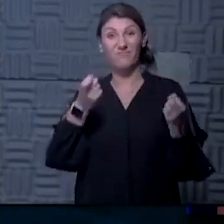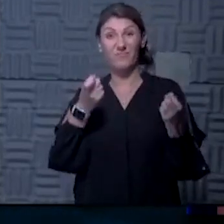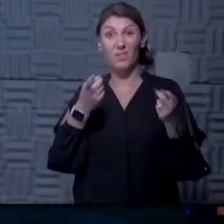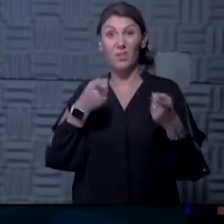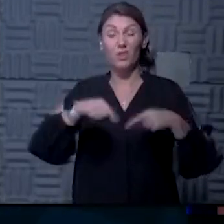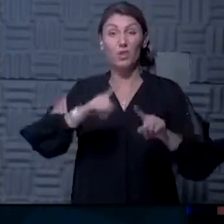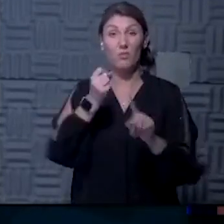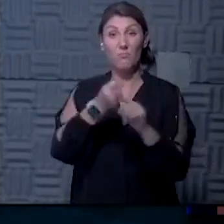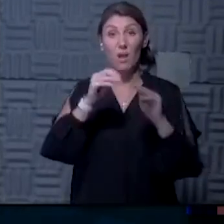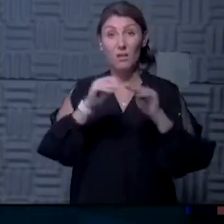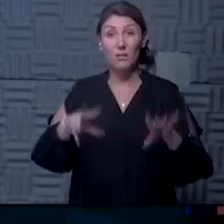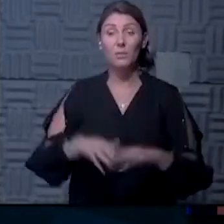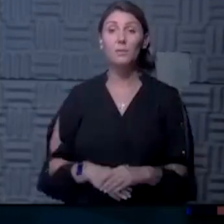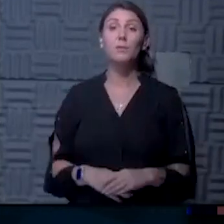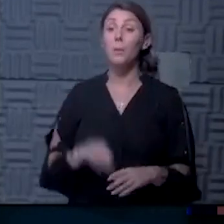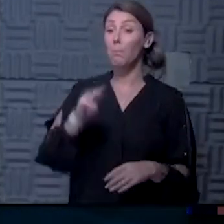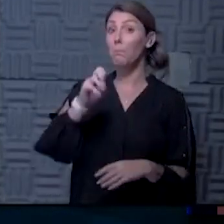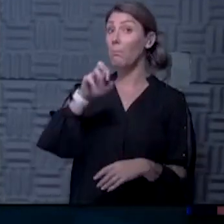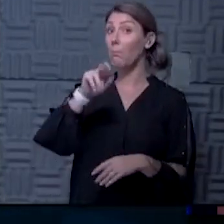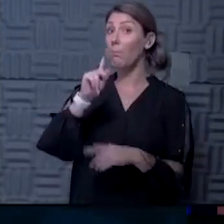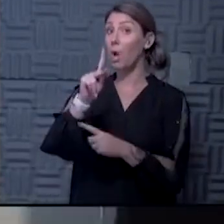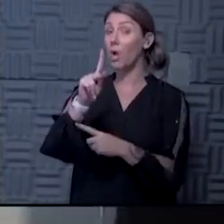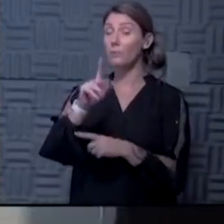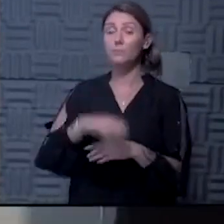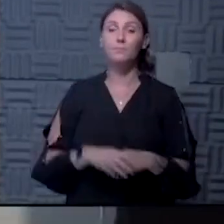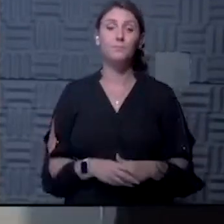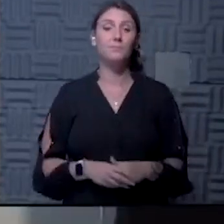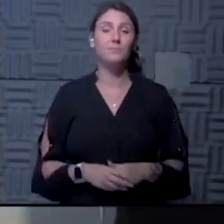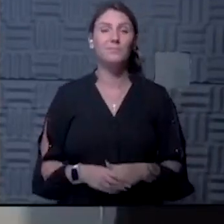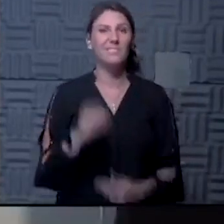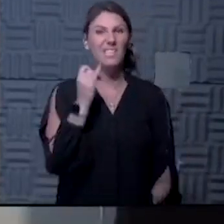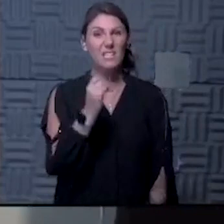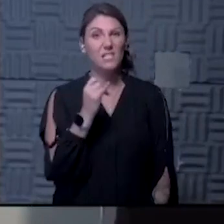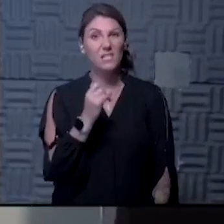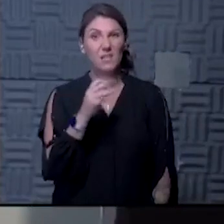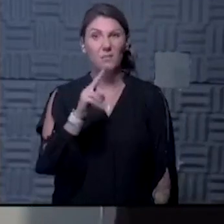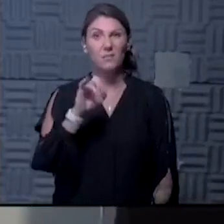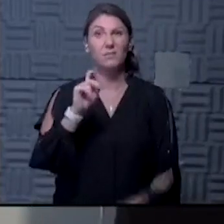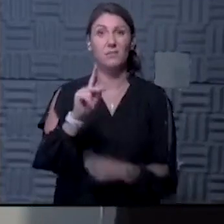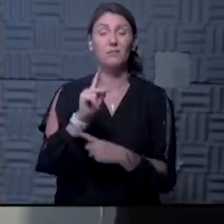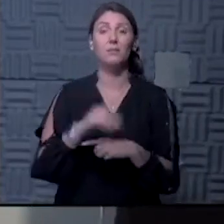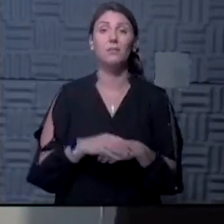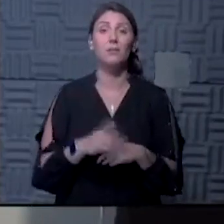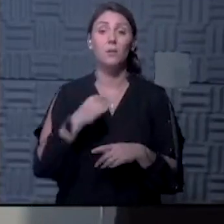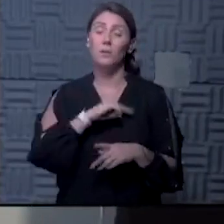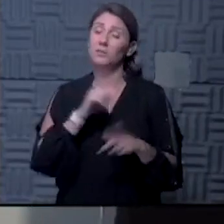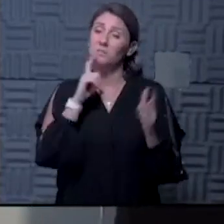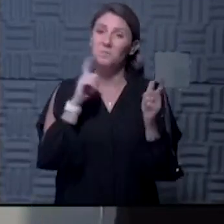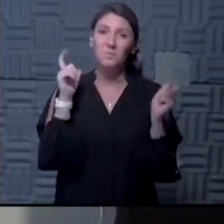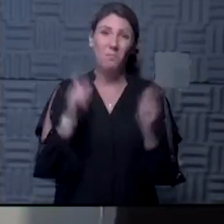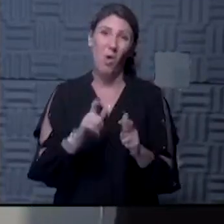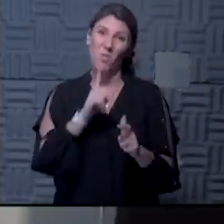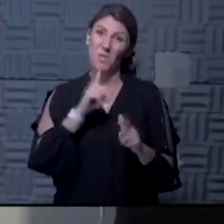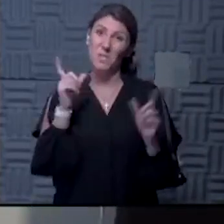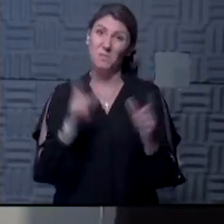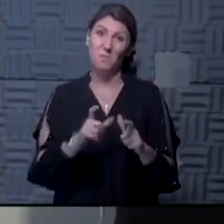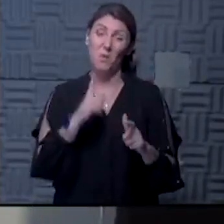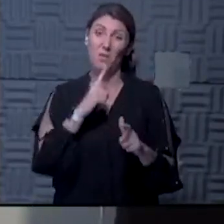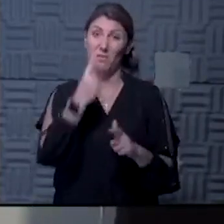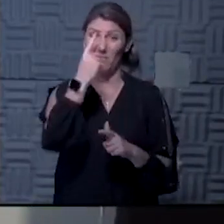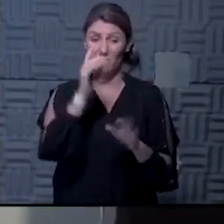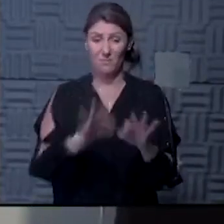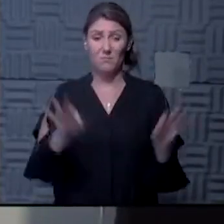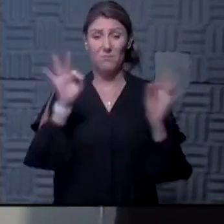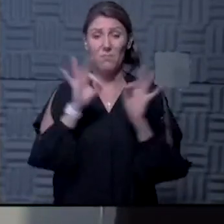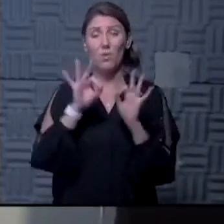of a pandemic. Mark, how about you? Yeah, I think we're in the same boat as Nick. We're just going to keep it really small. I think it's